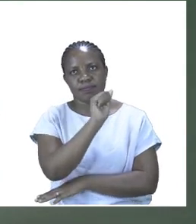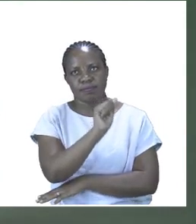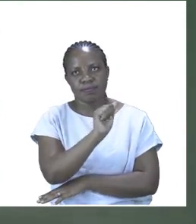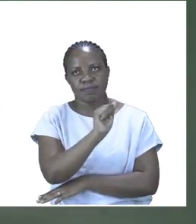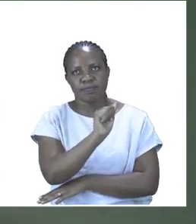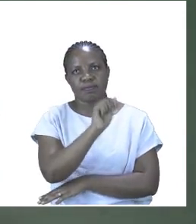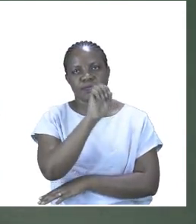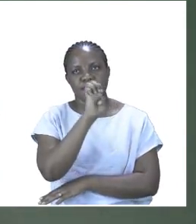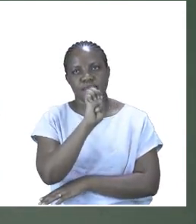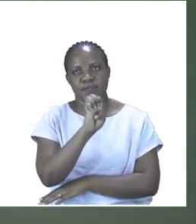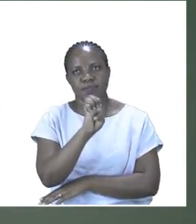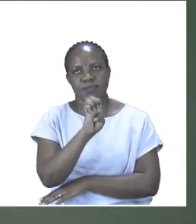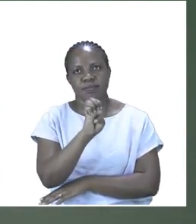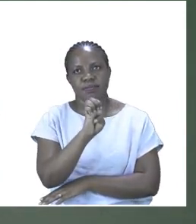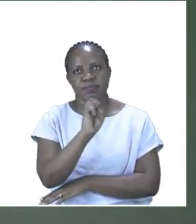E,